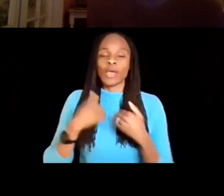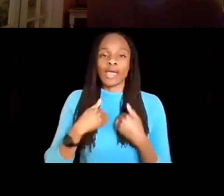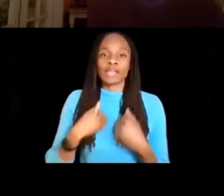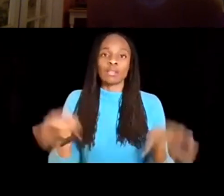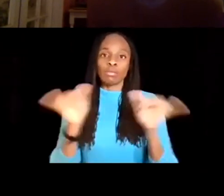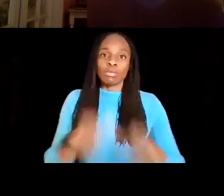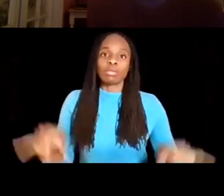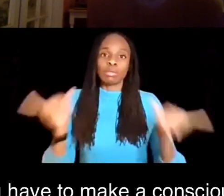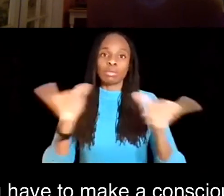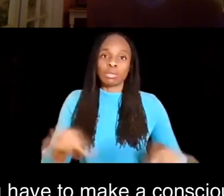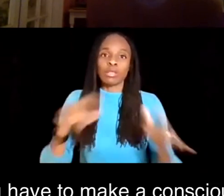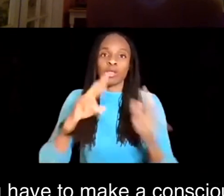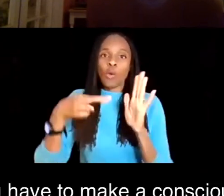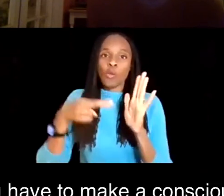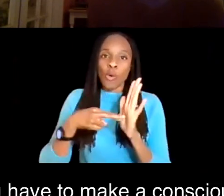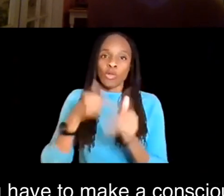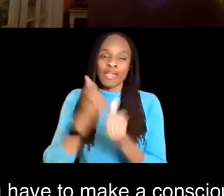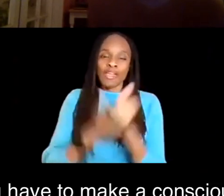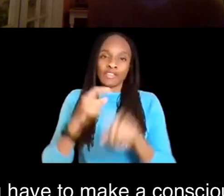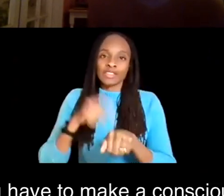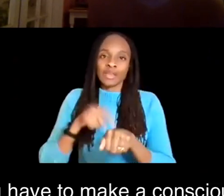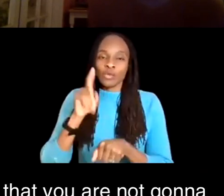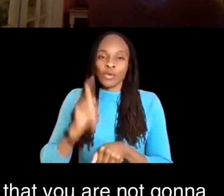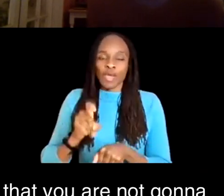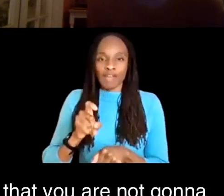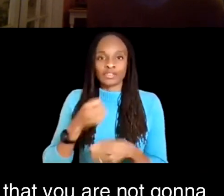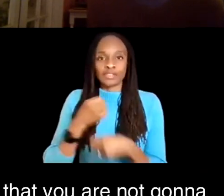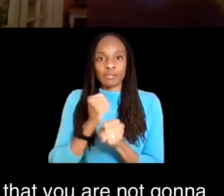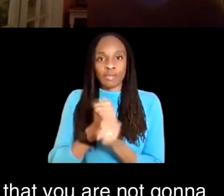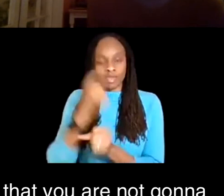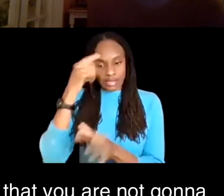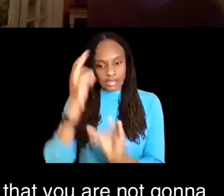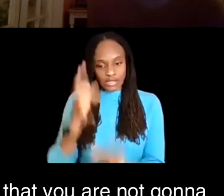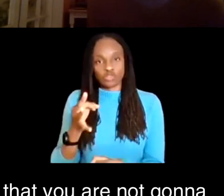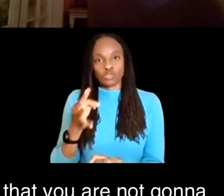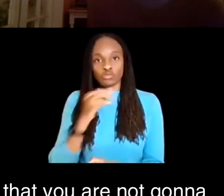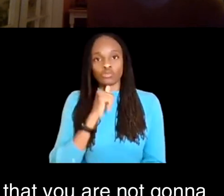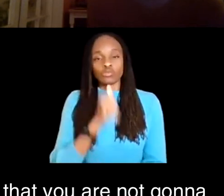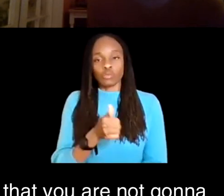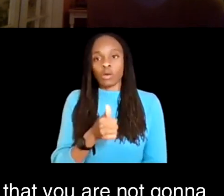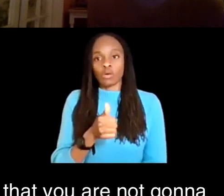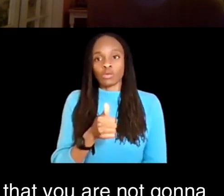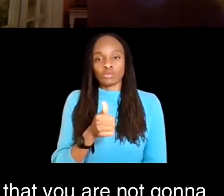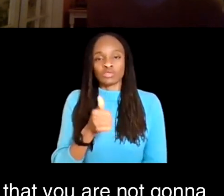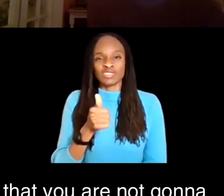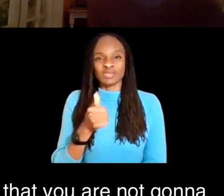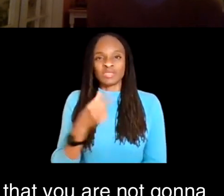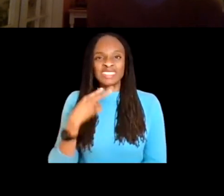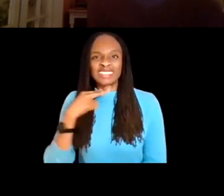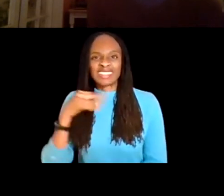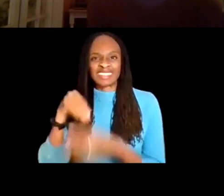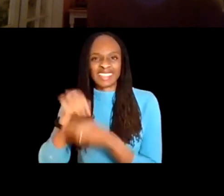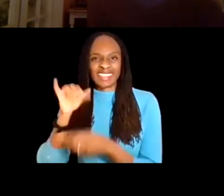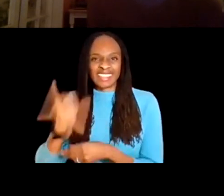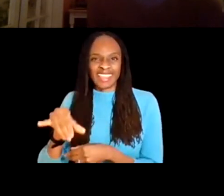time. You have to make a conscious decision as an artist that you are not going to be put into that hole.